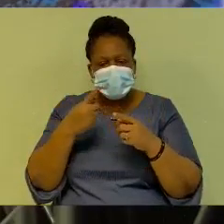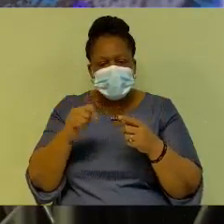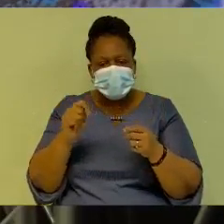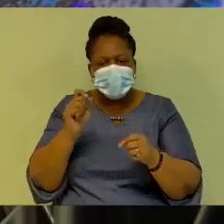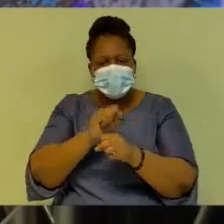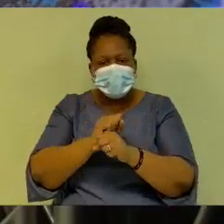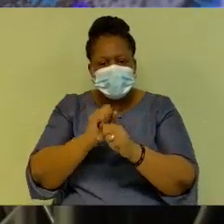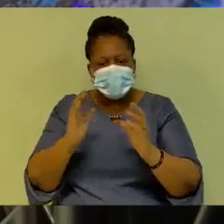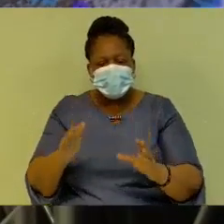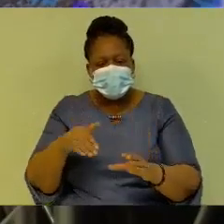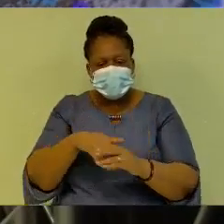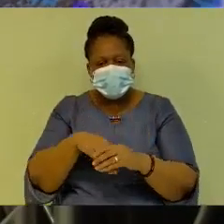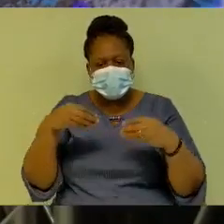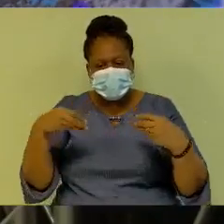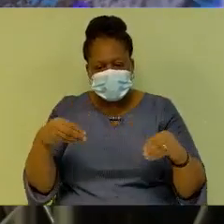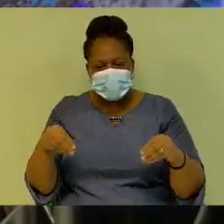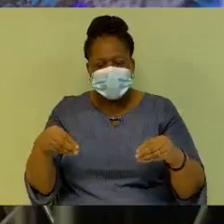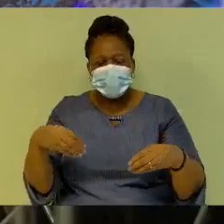very much.